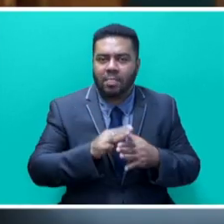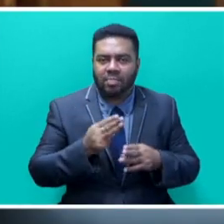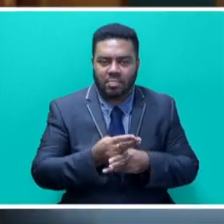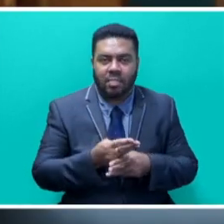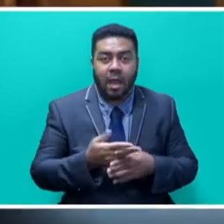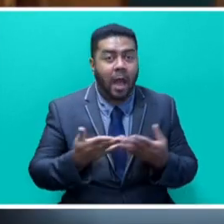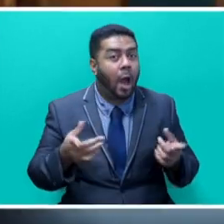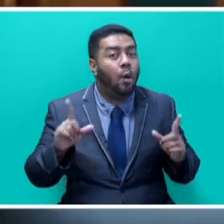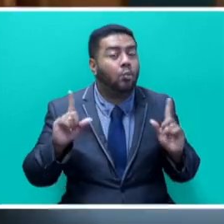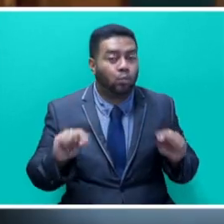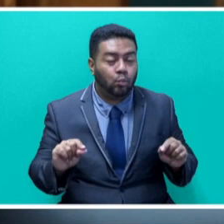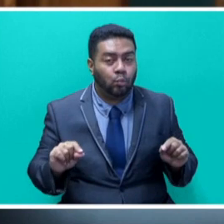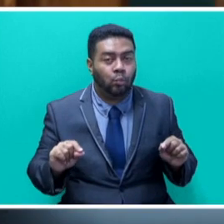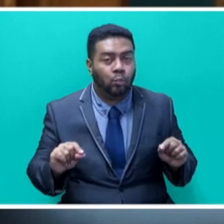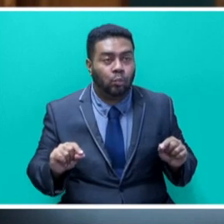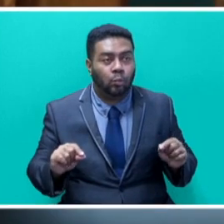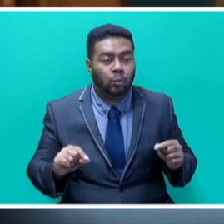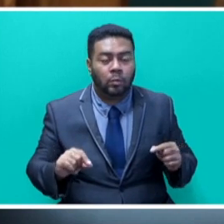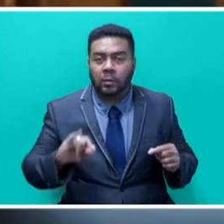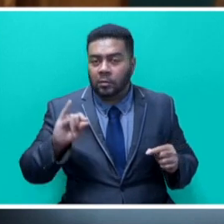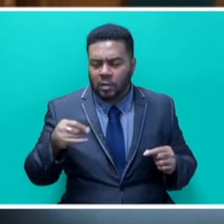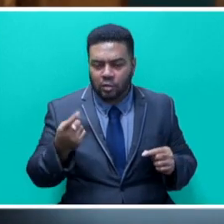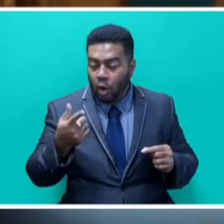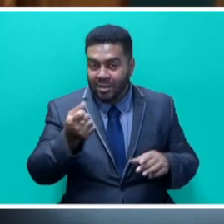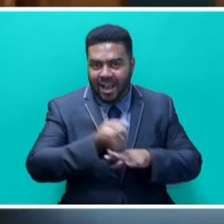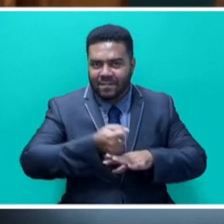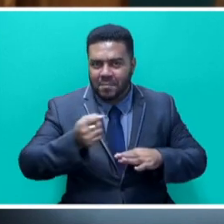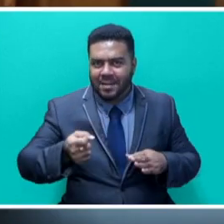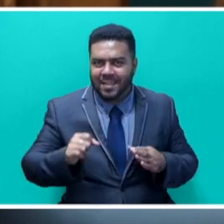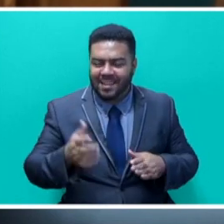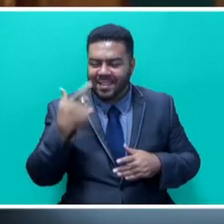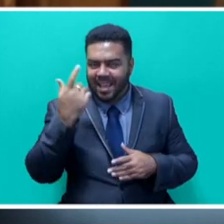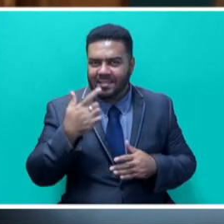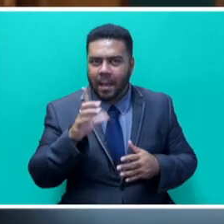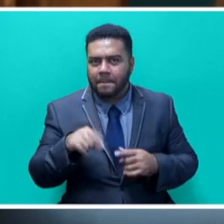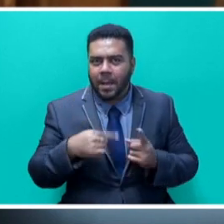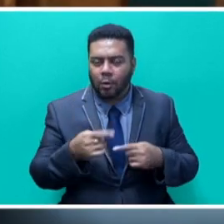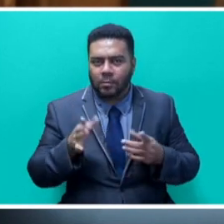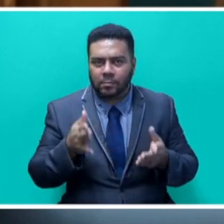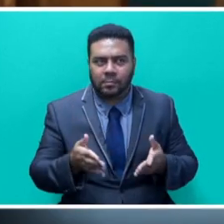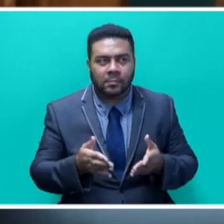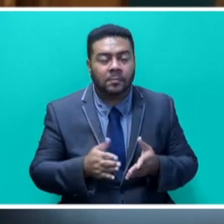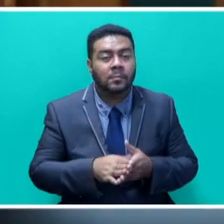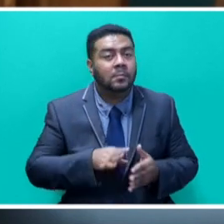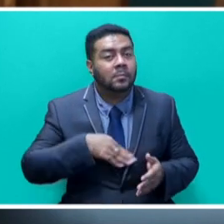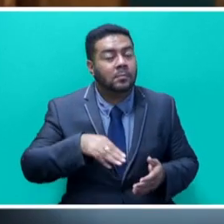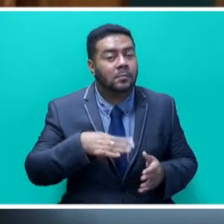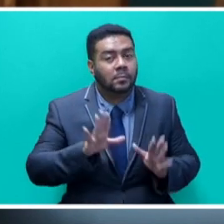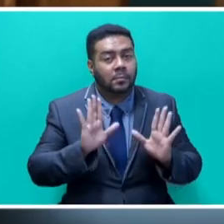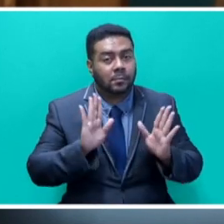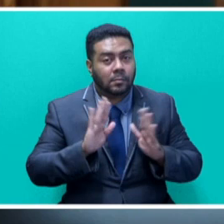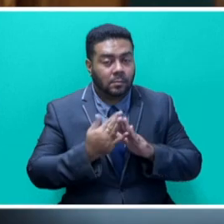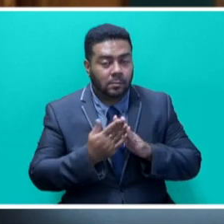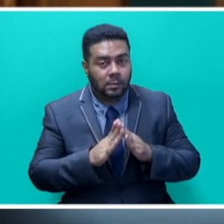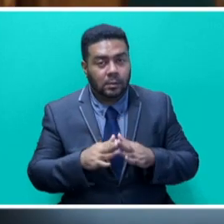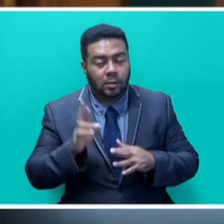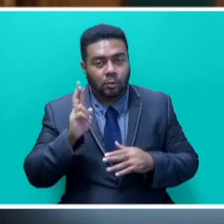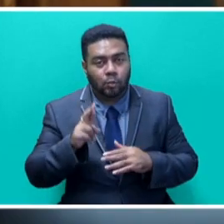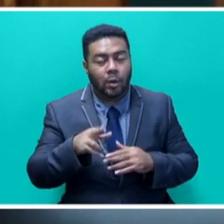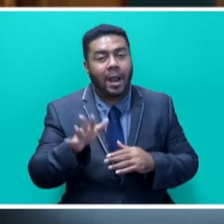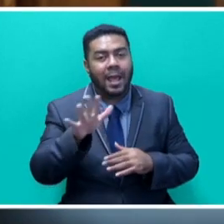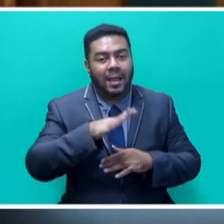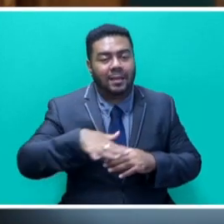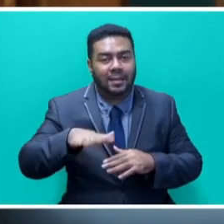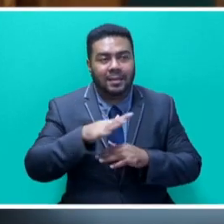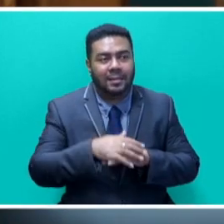this, Mr. Speaker? It's just not government which cares about this campaign. Members of communities in rural areas and the outer islands,